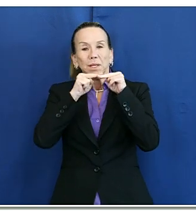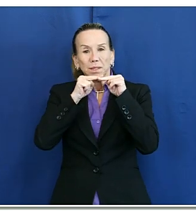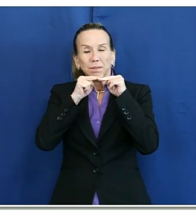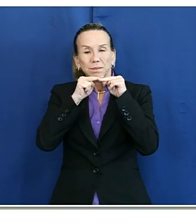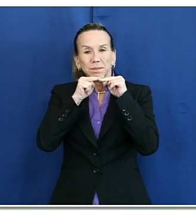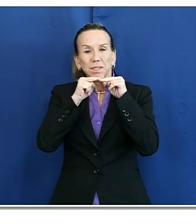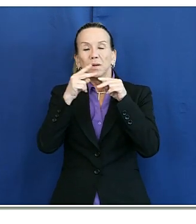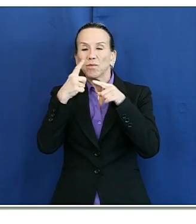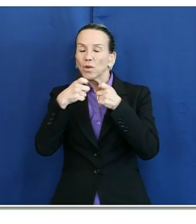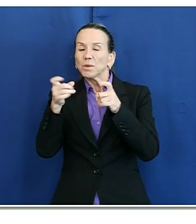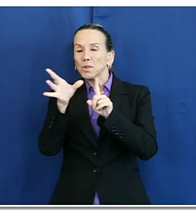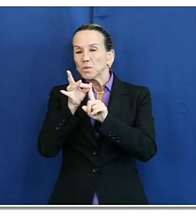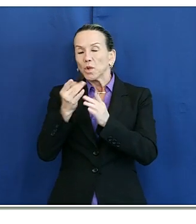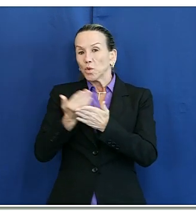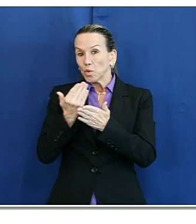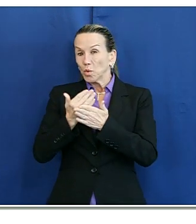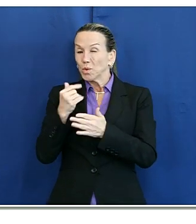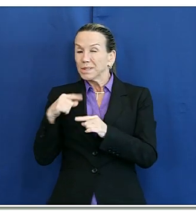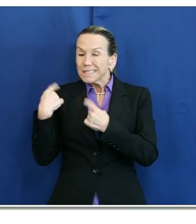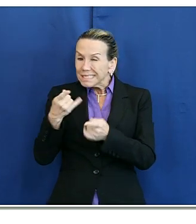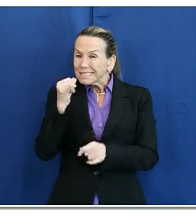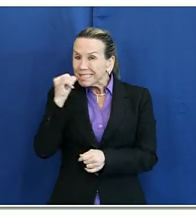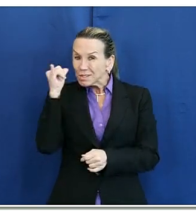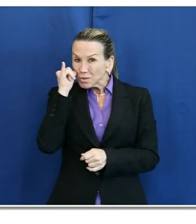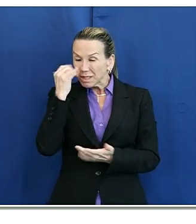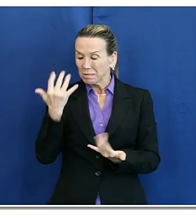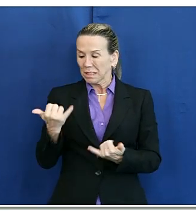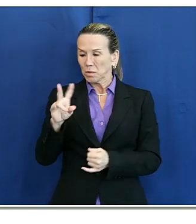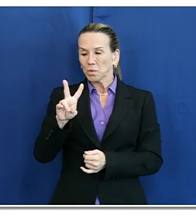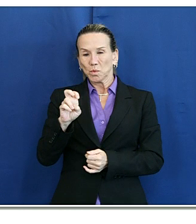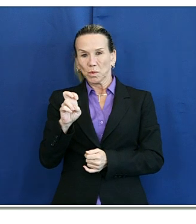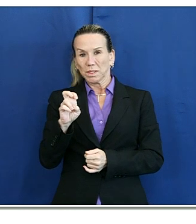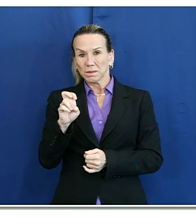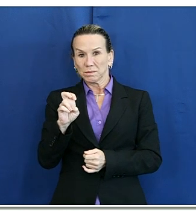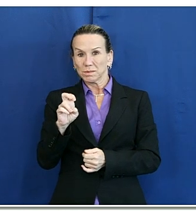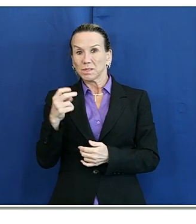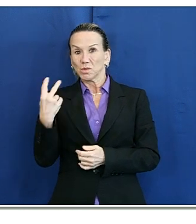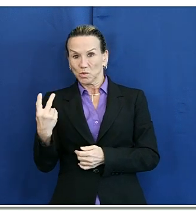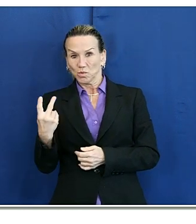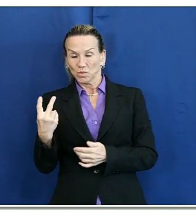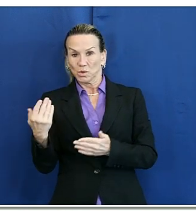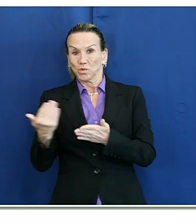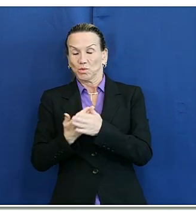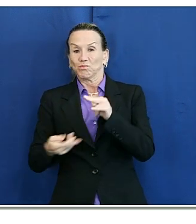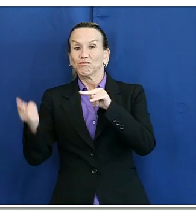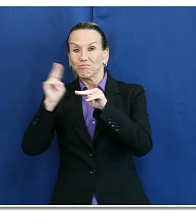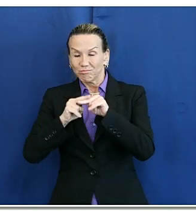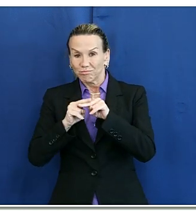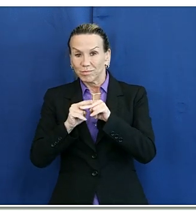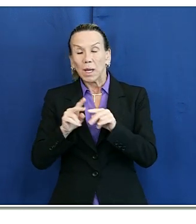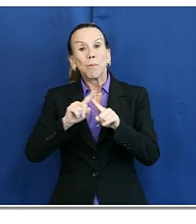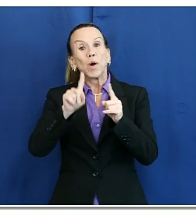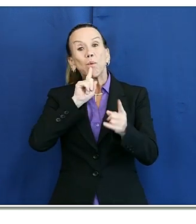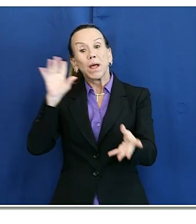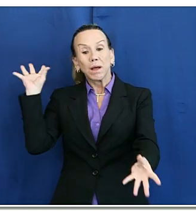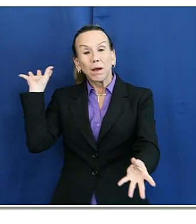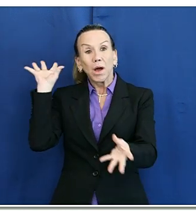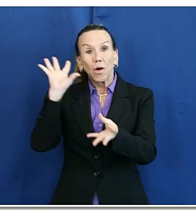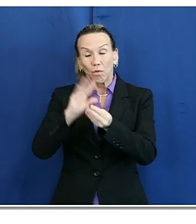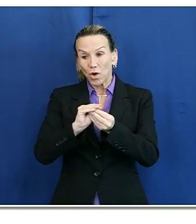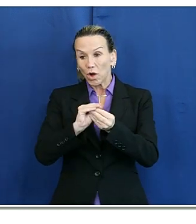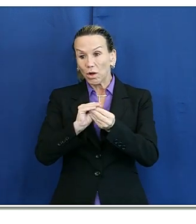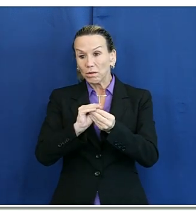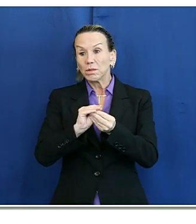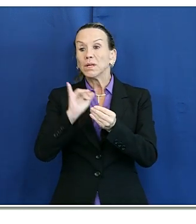in new cases since yesterday's report of 202 cases. The overall total number of cases